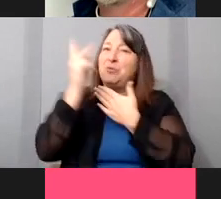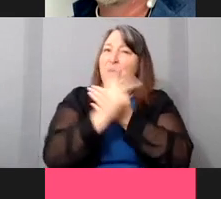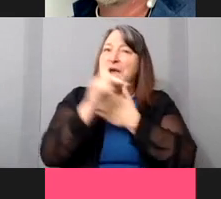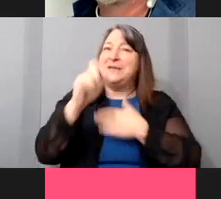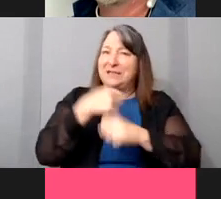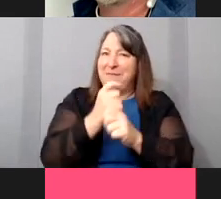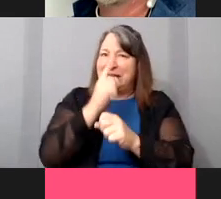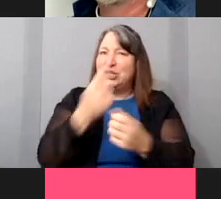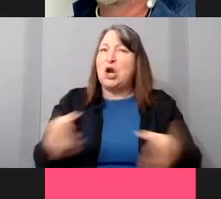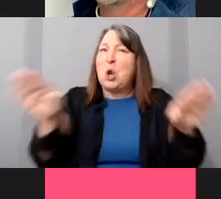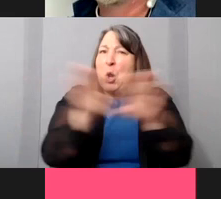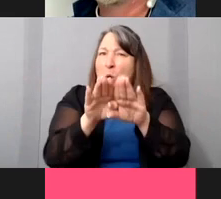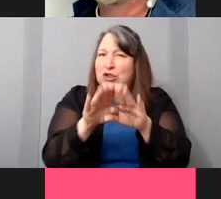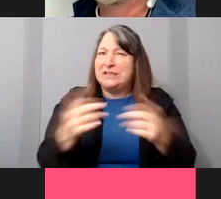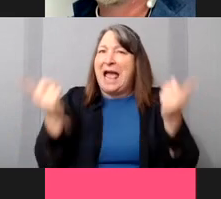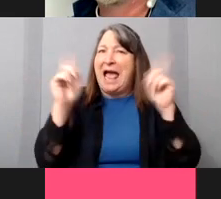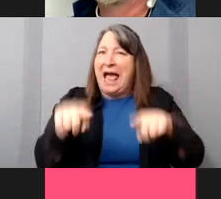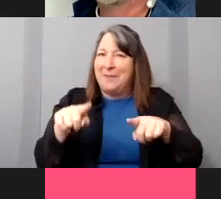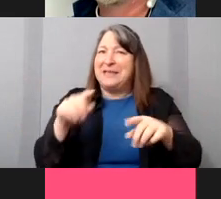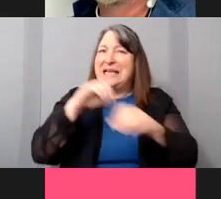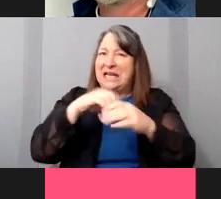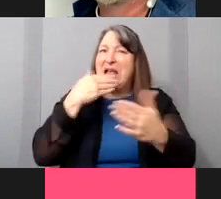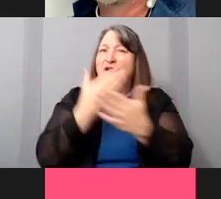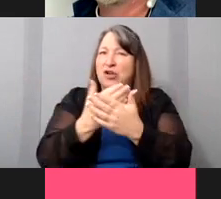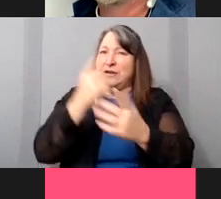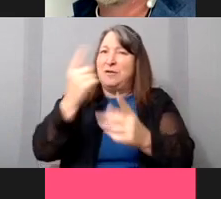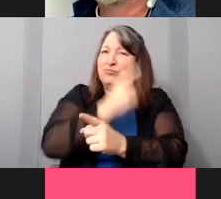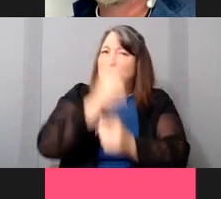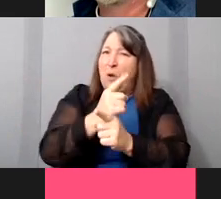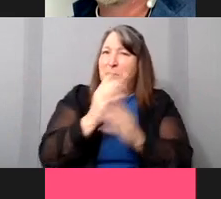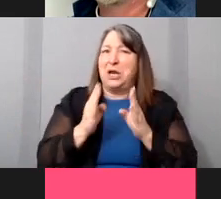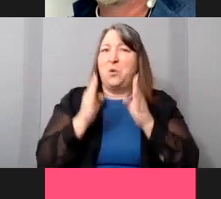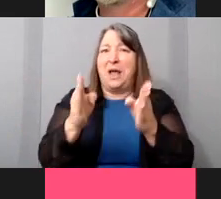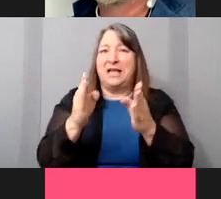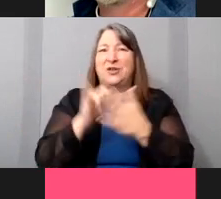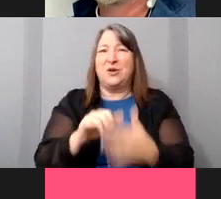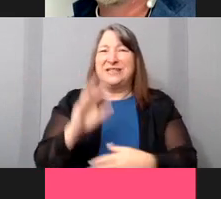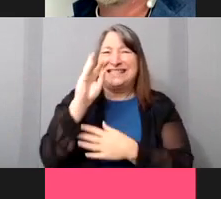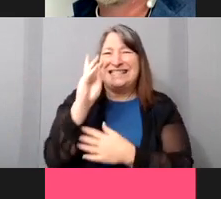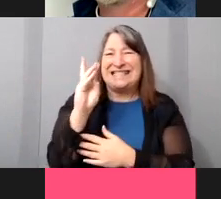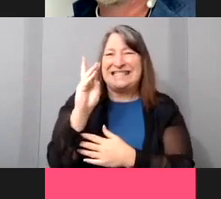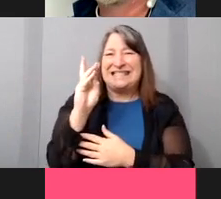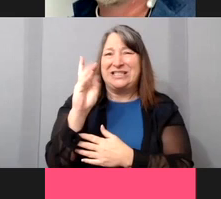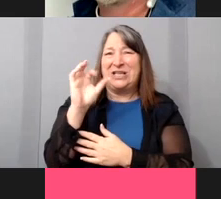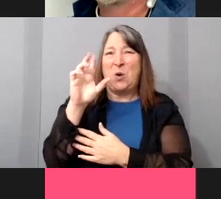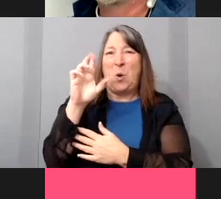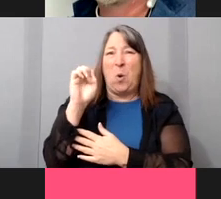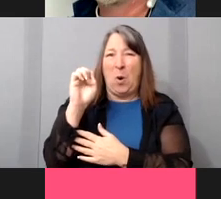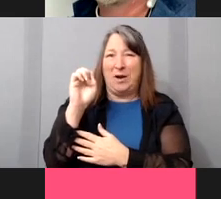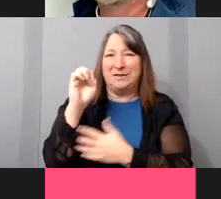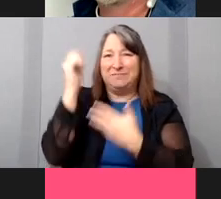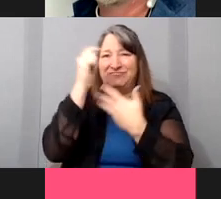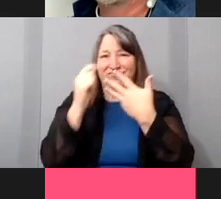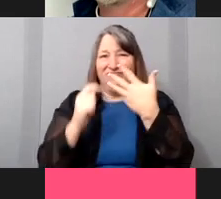closure steps happen in a good way. So those are the 6 kind of basic core areas. If you go to the next slide, there's a